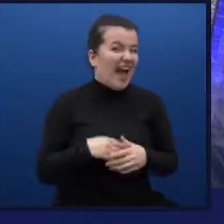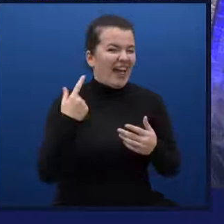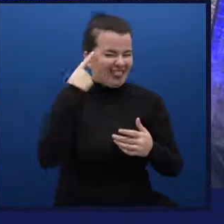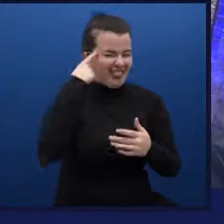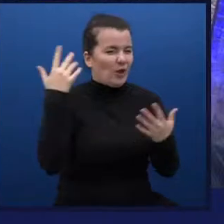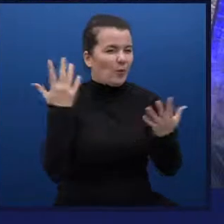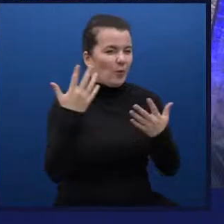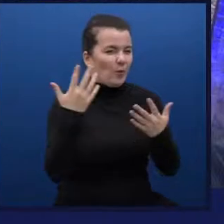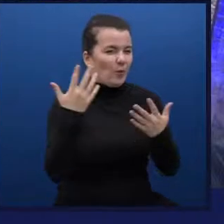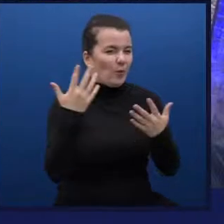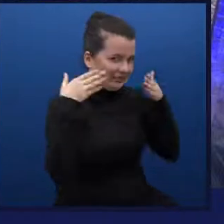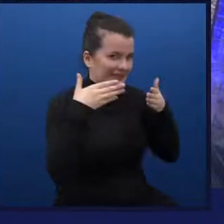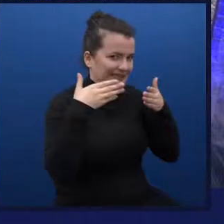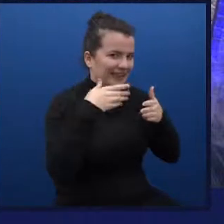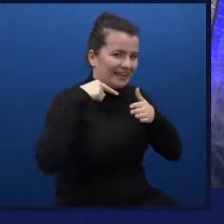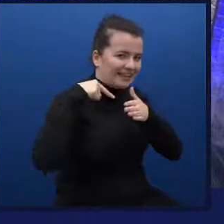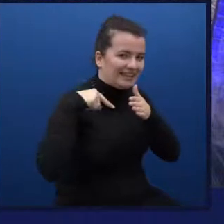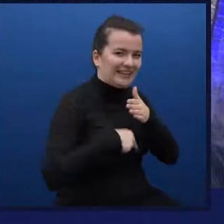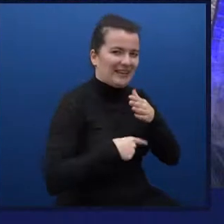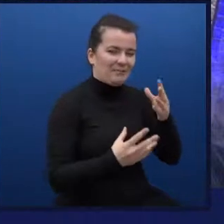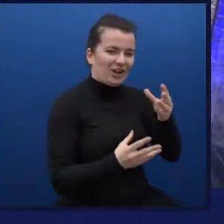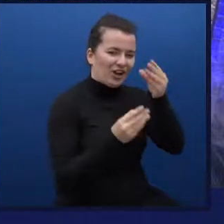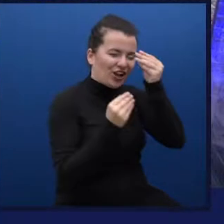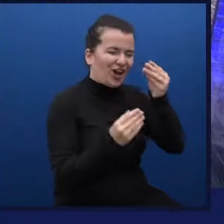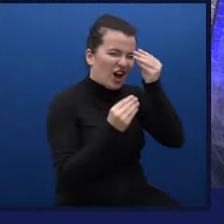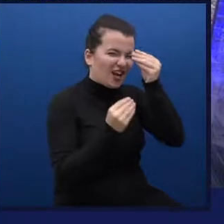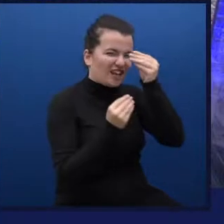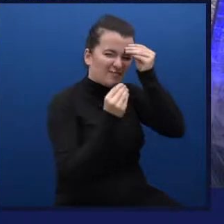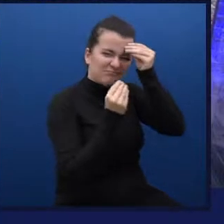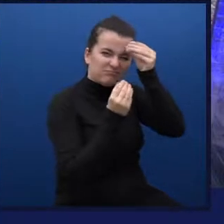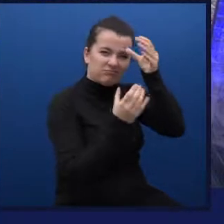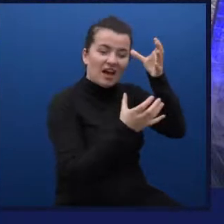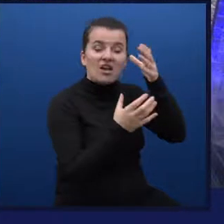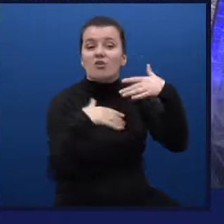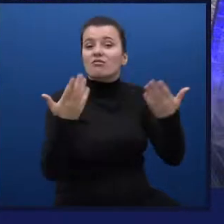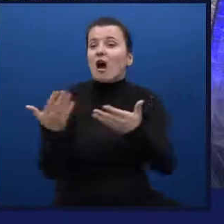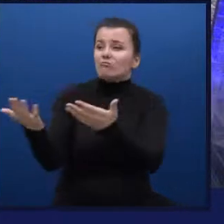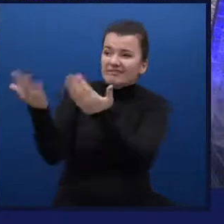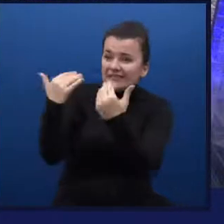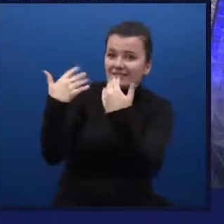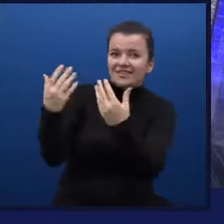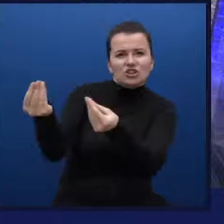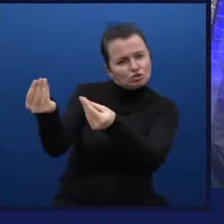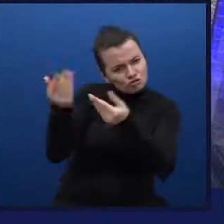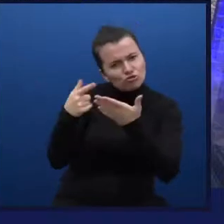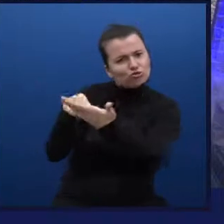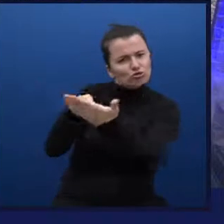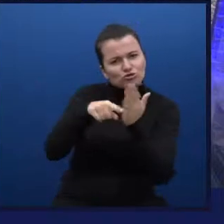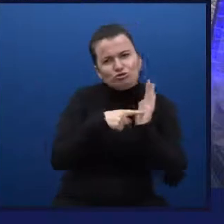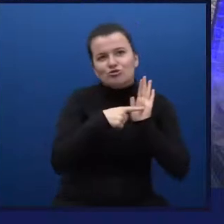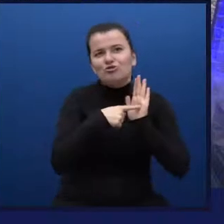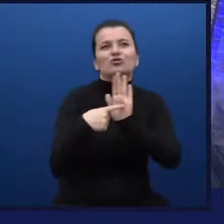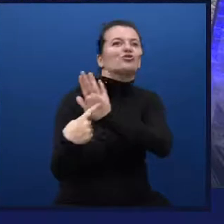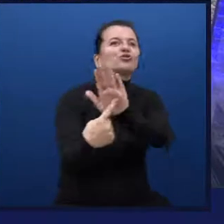and machine learning in general. So I'm curious, can you show us? I am going